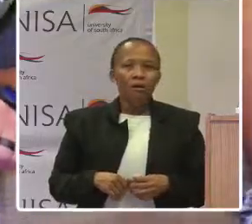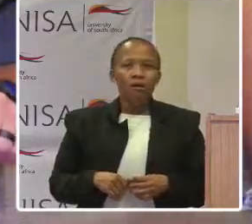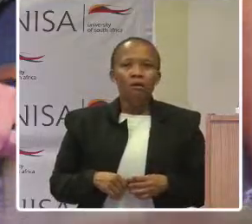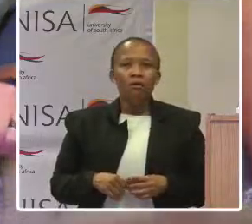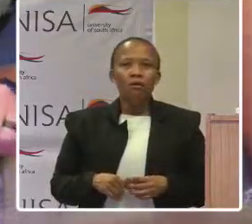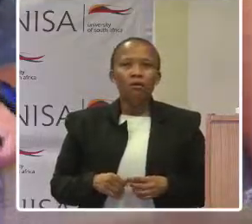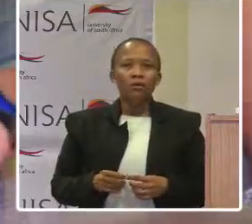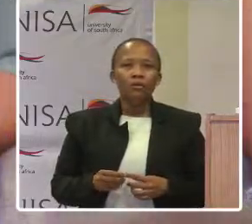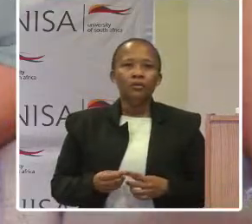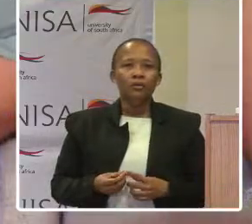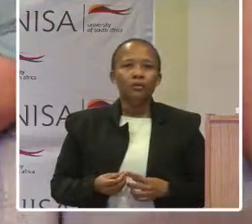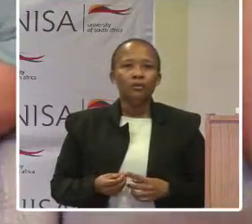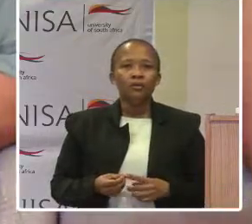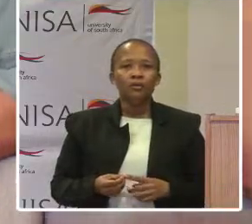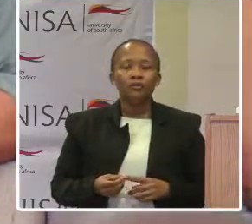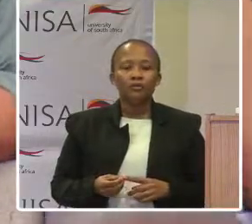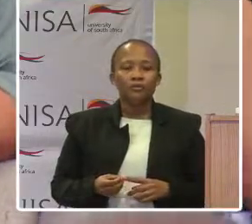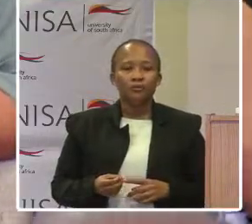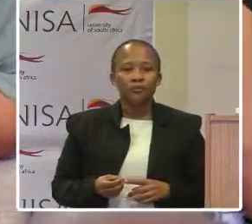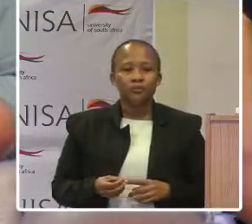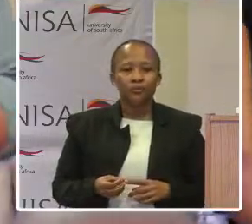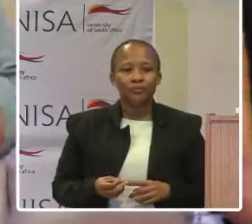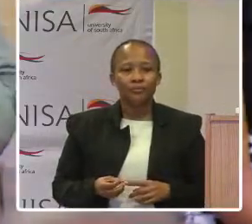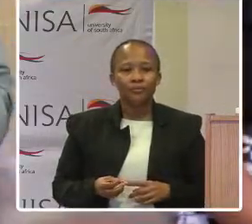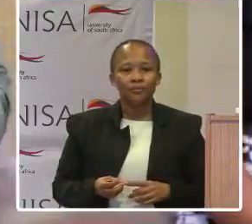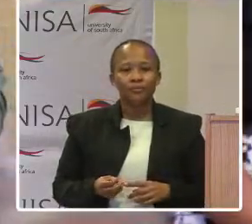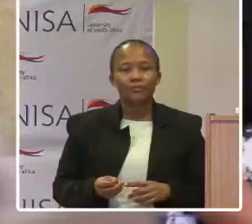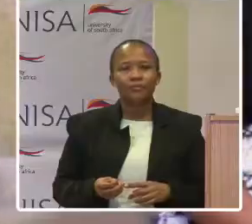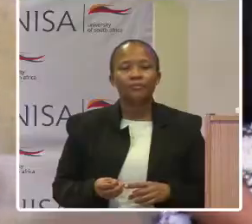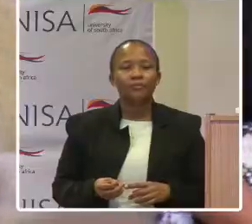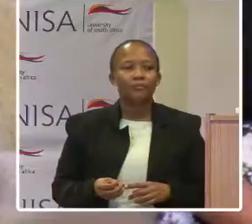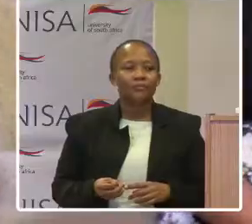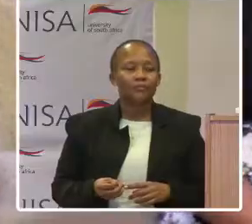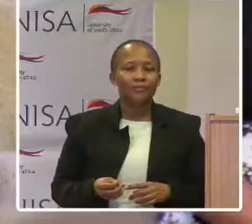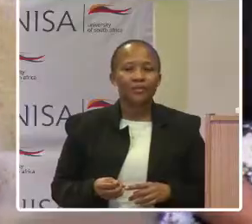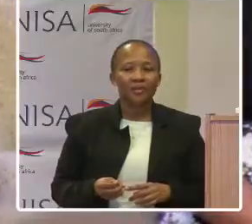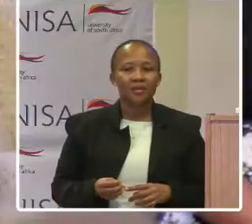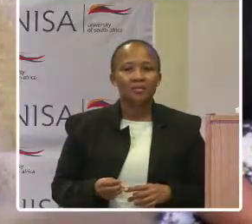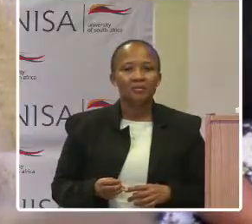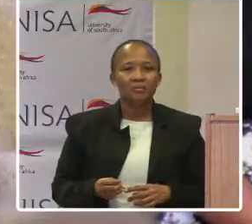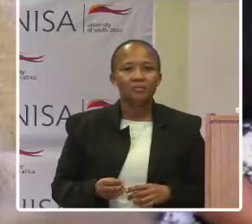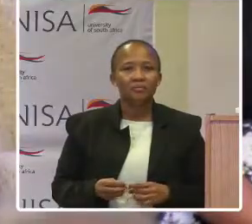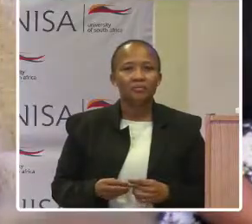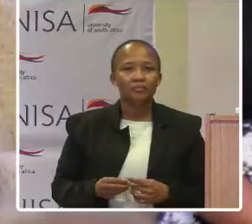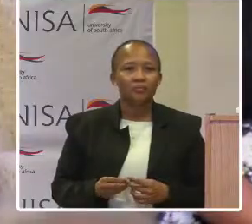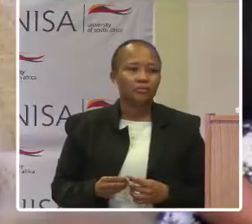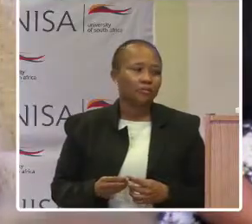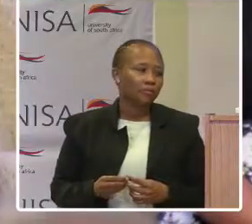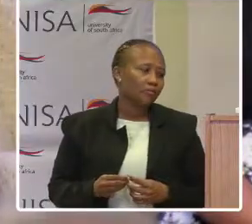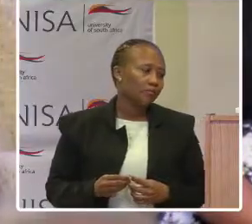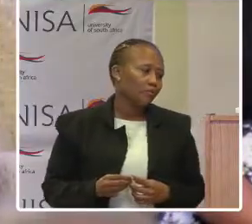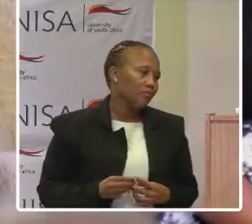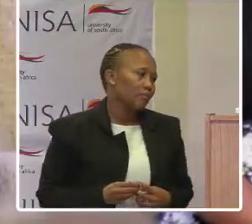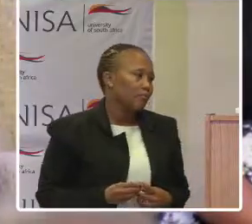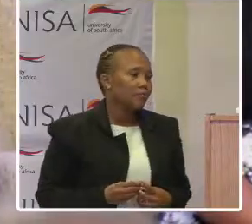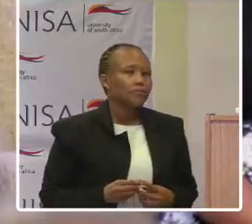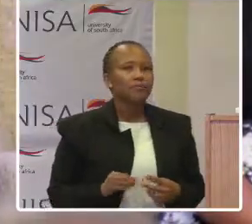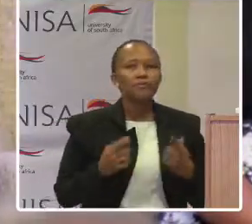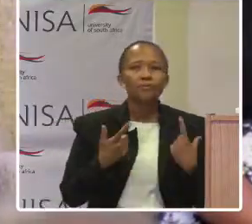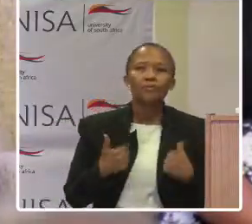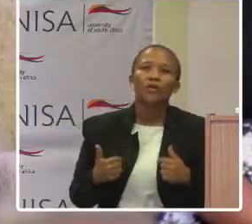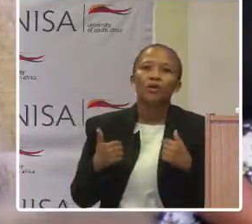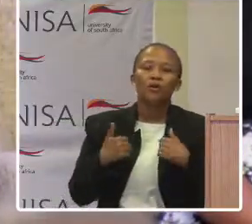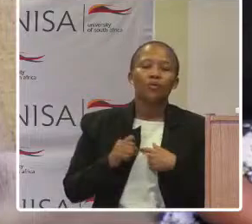Okay, first responses to advocates' questions. There's a very limited South